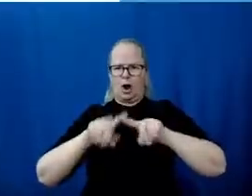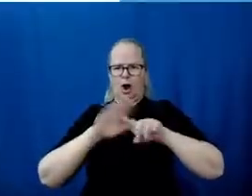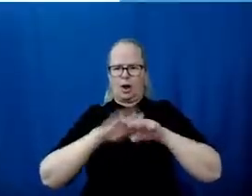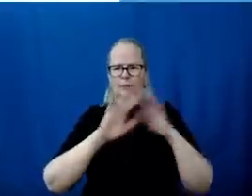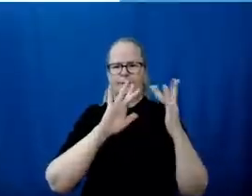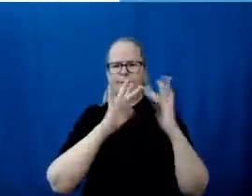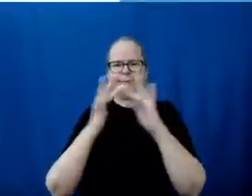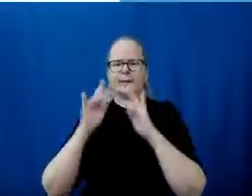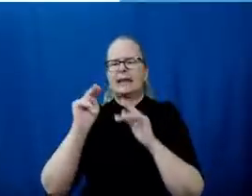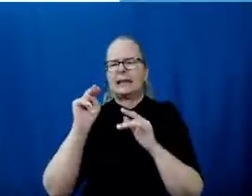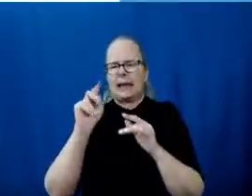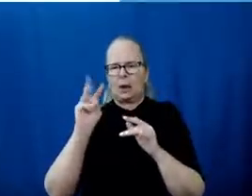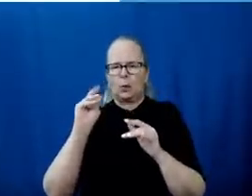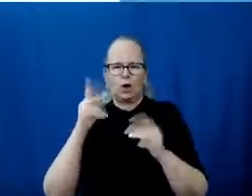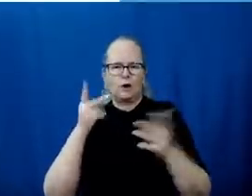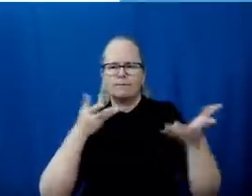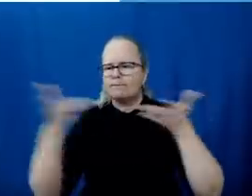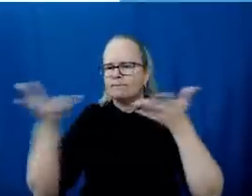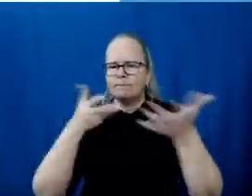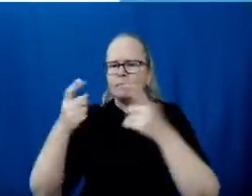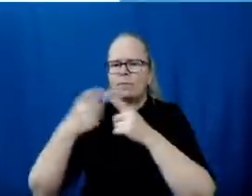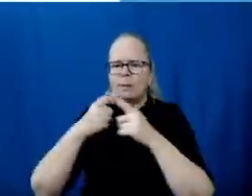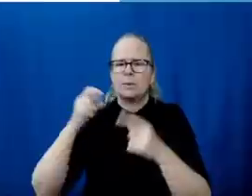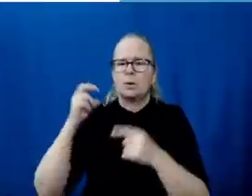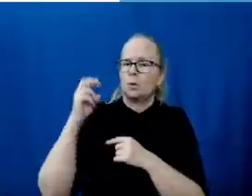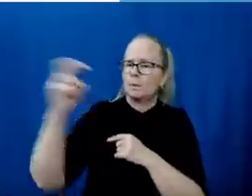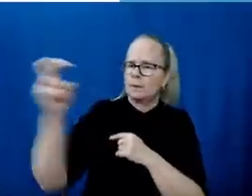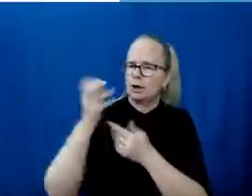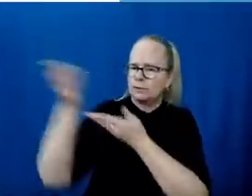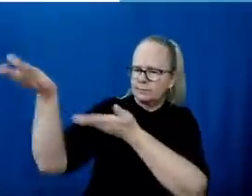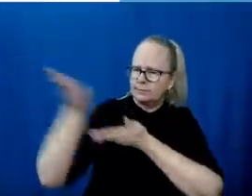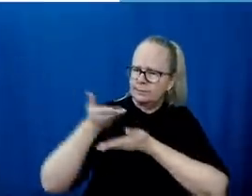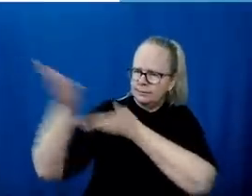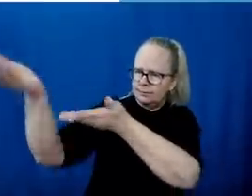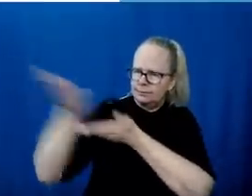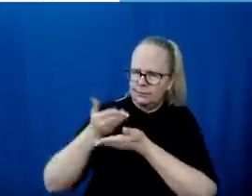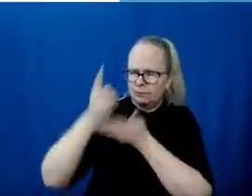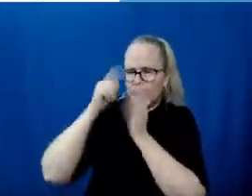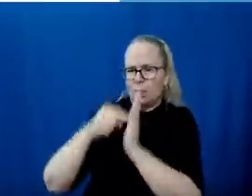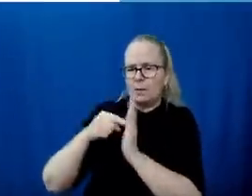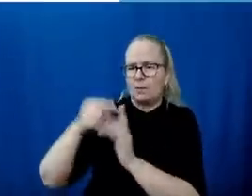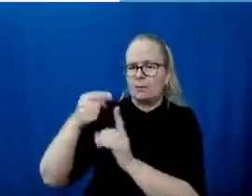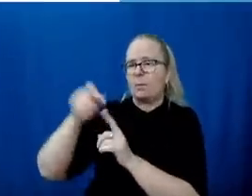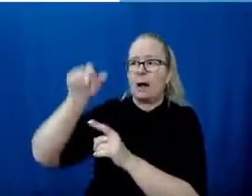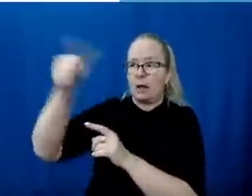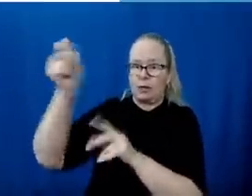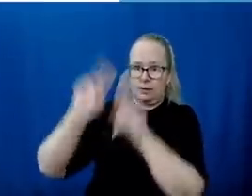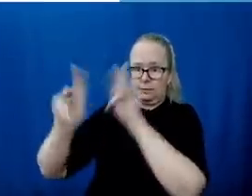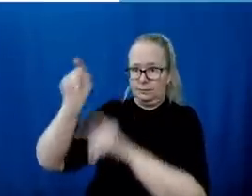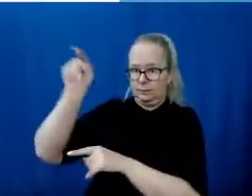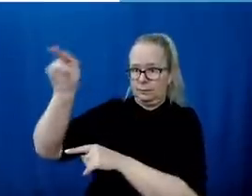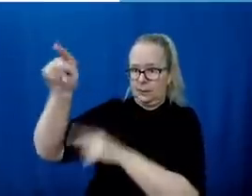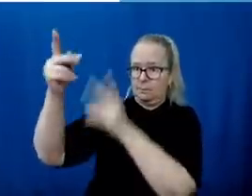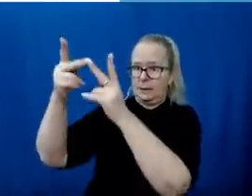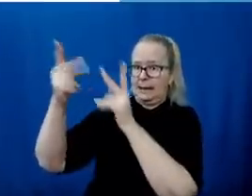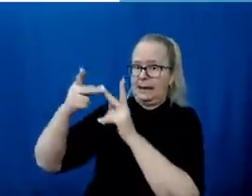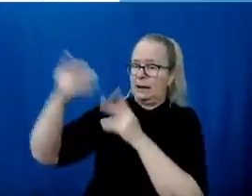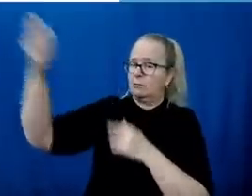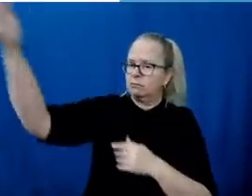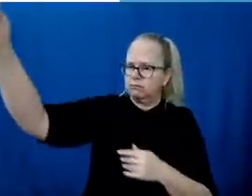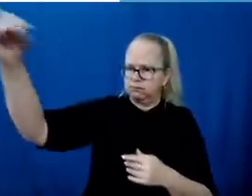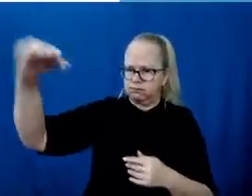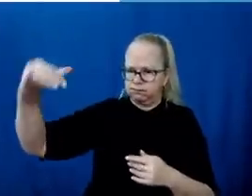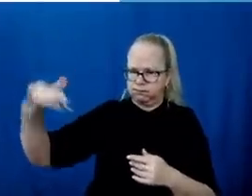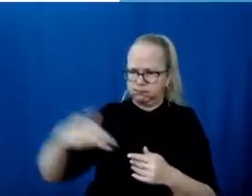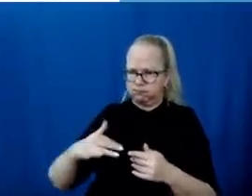a logistic network that exists through standard transport companies to get samples to us here in Calgary in rapid